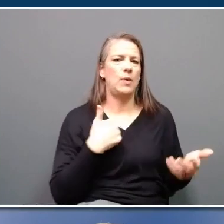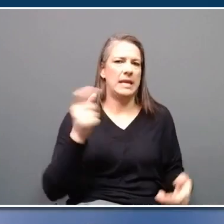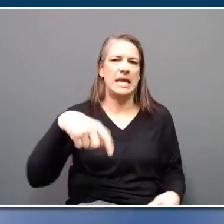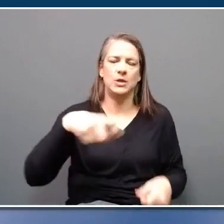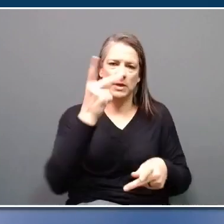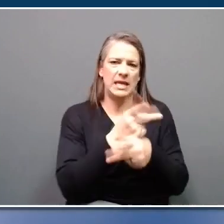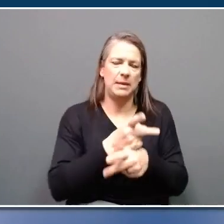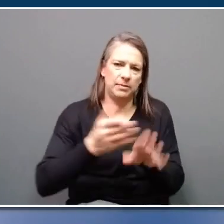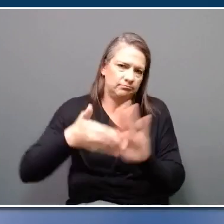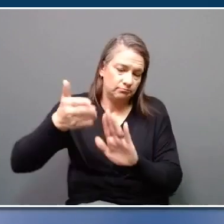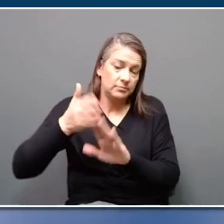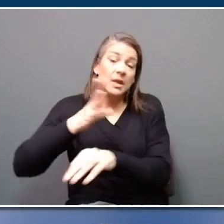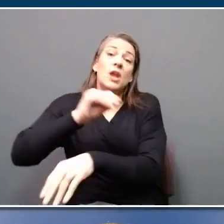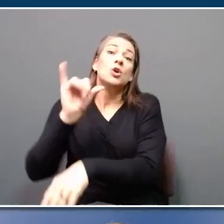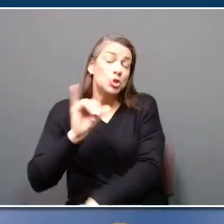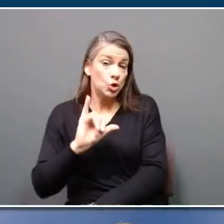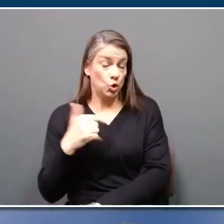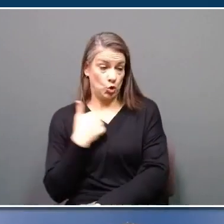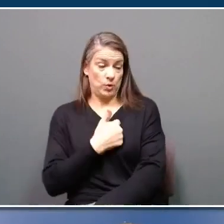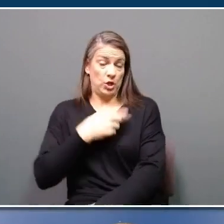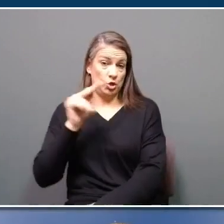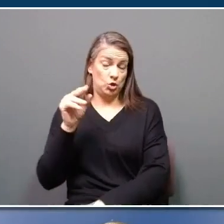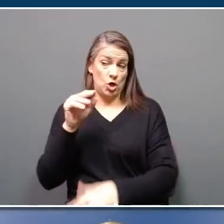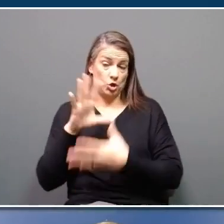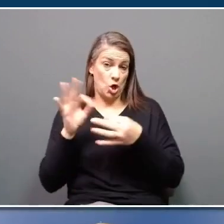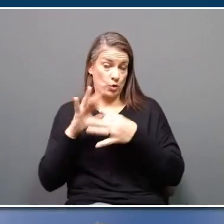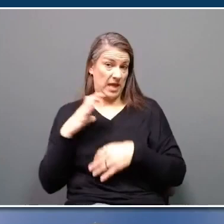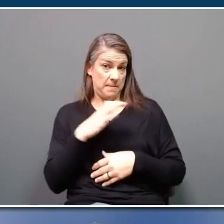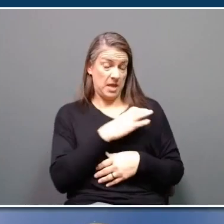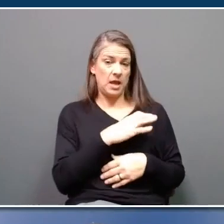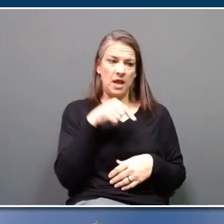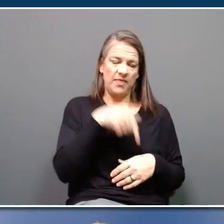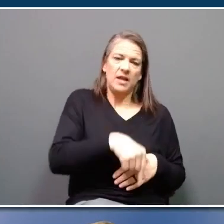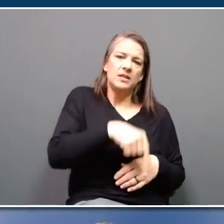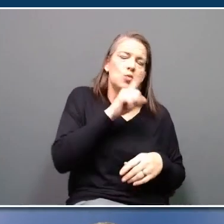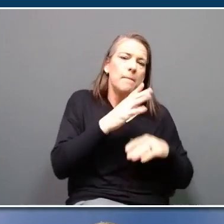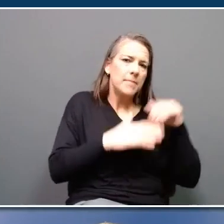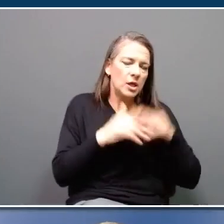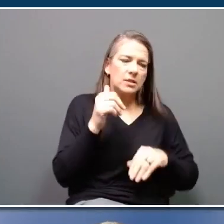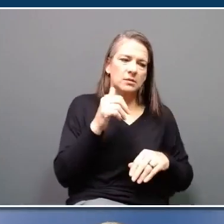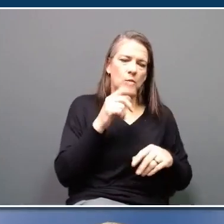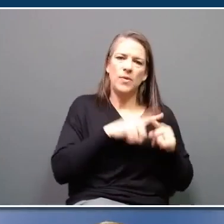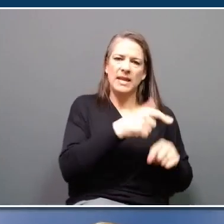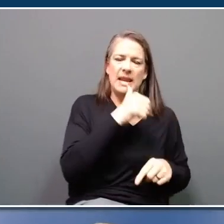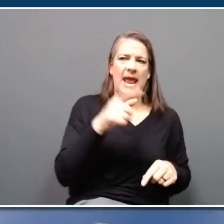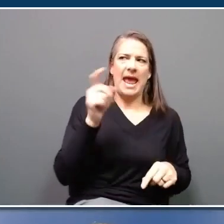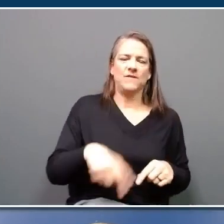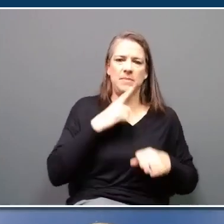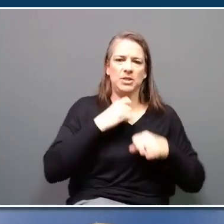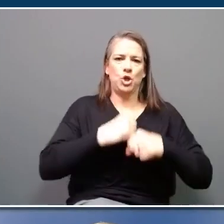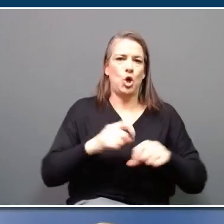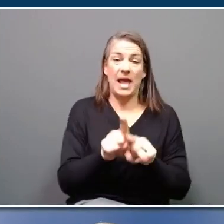safe. But the other thing that we talked to the committee about that they agreed on is that these were built at a time when they didn't have to be as secure as they are right